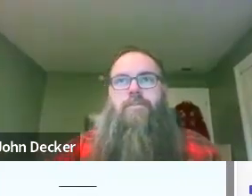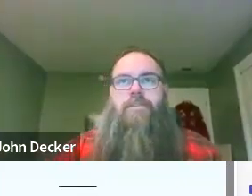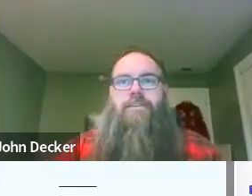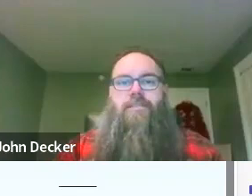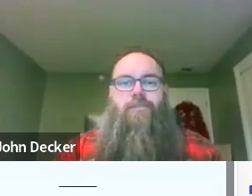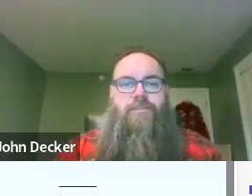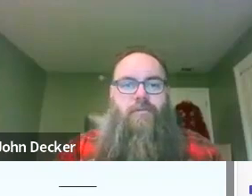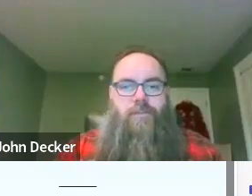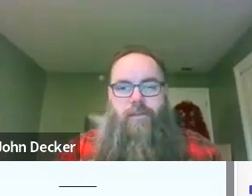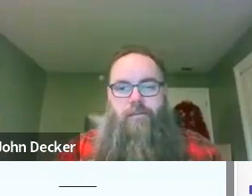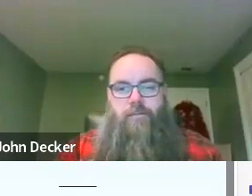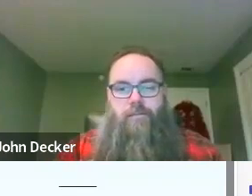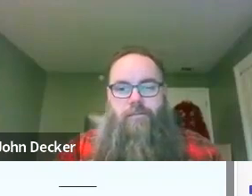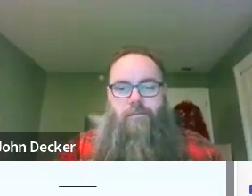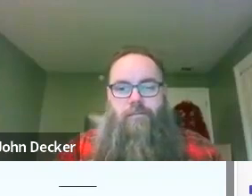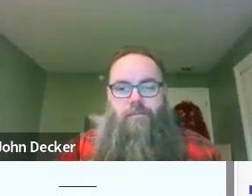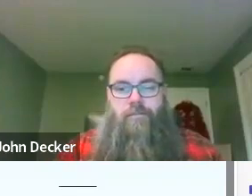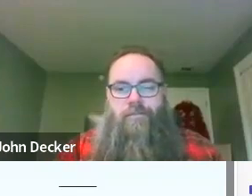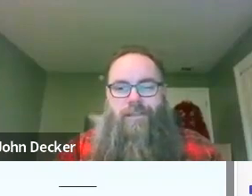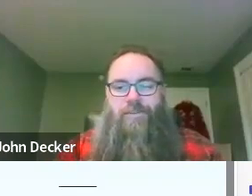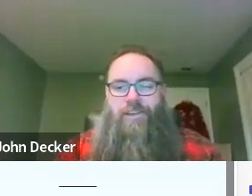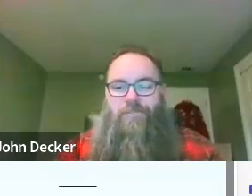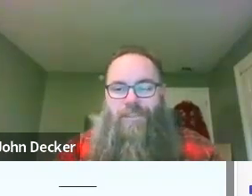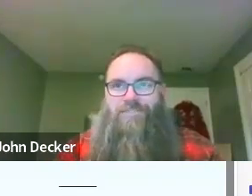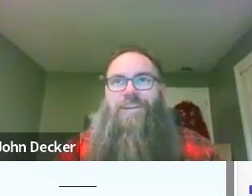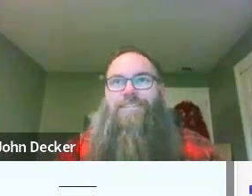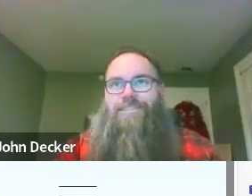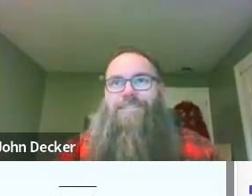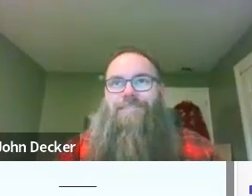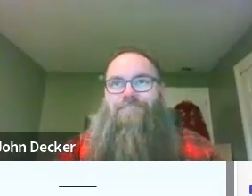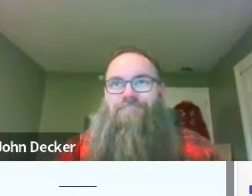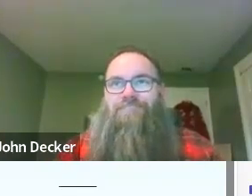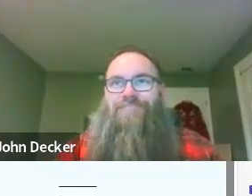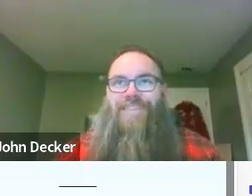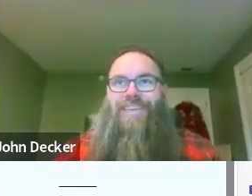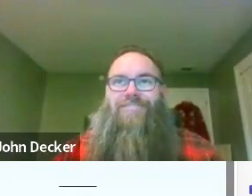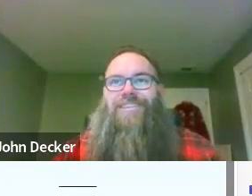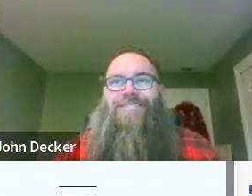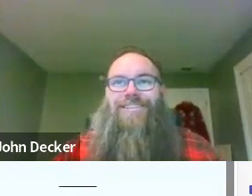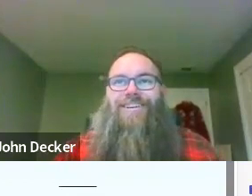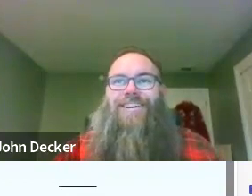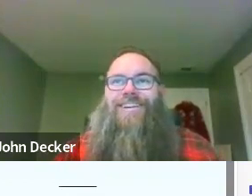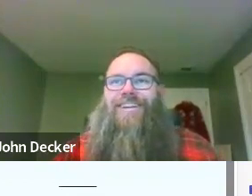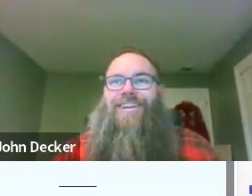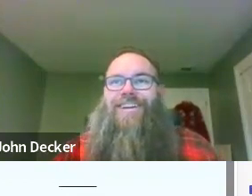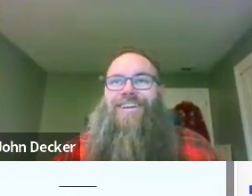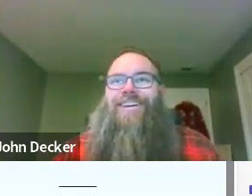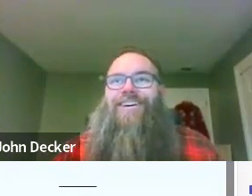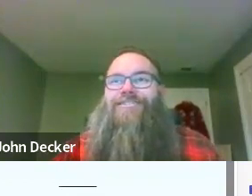All right, thank you, Denise. The first thumb up in the air. That's how I know. That's right. Thank you, Denise. All